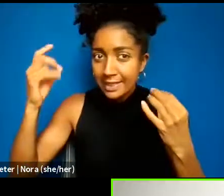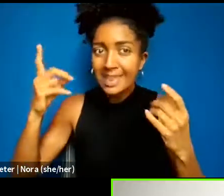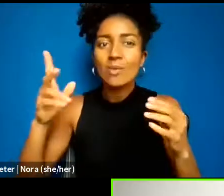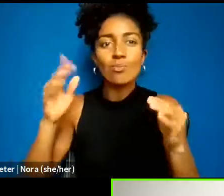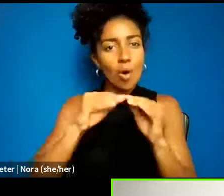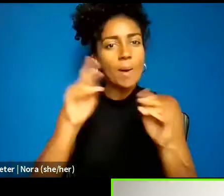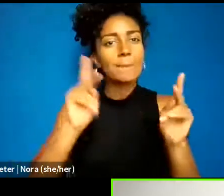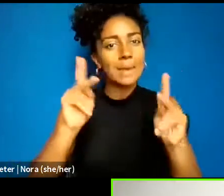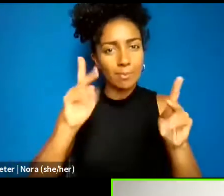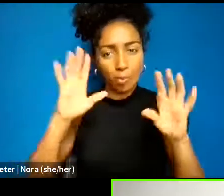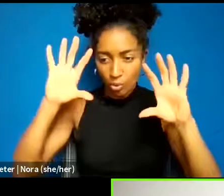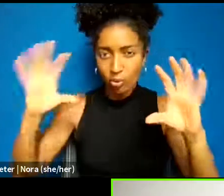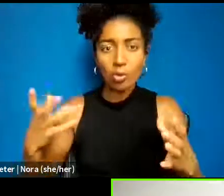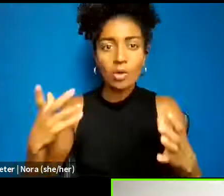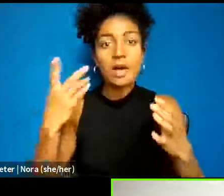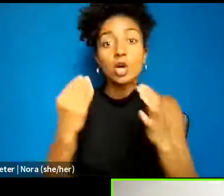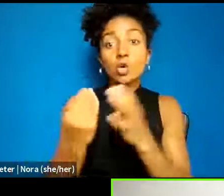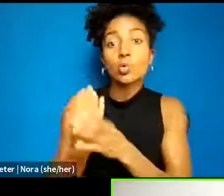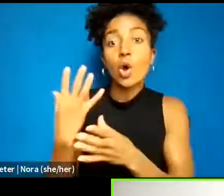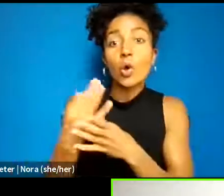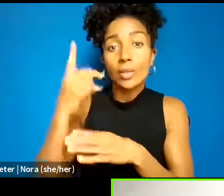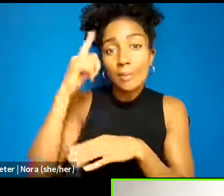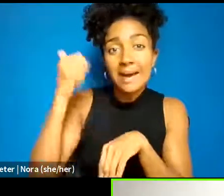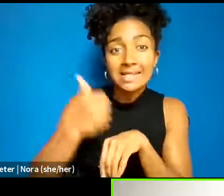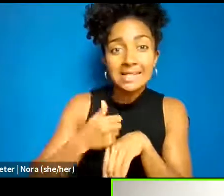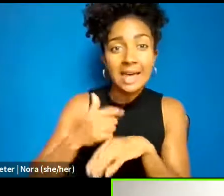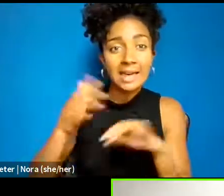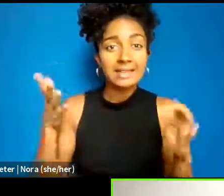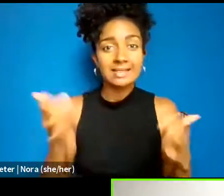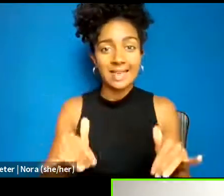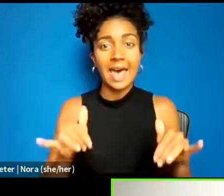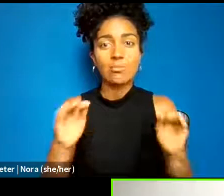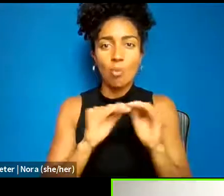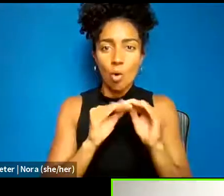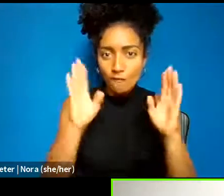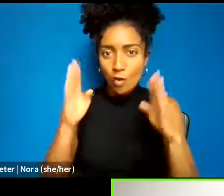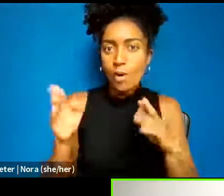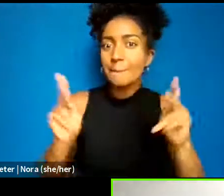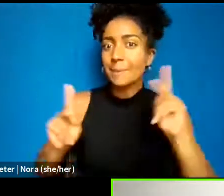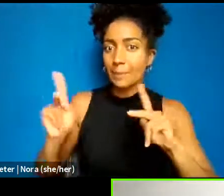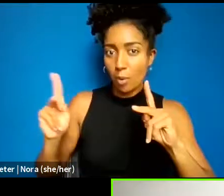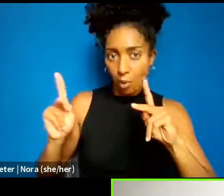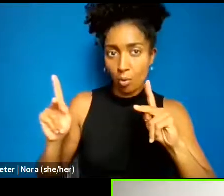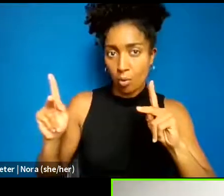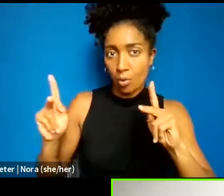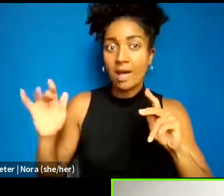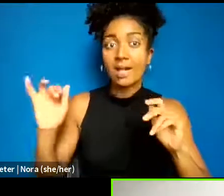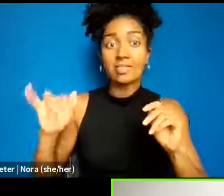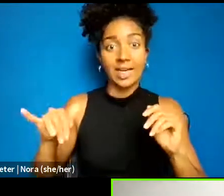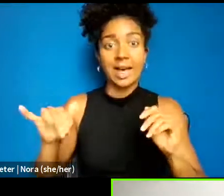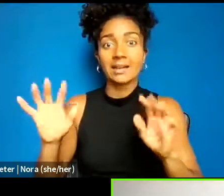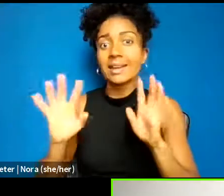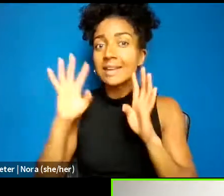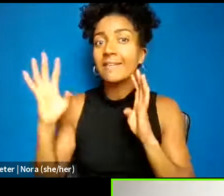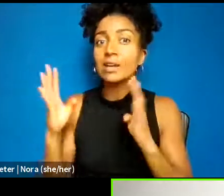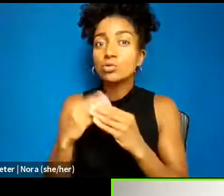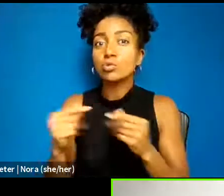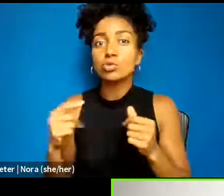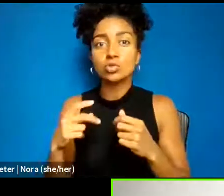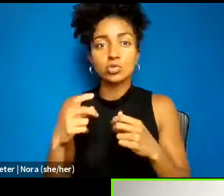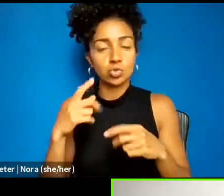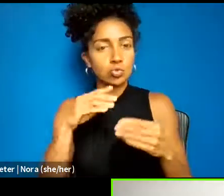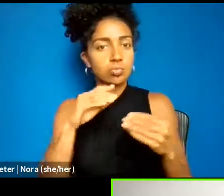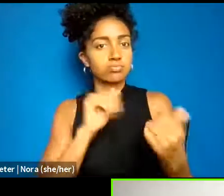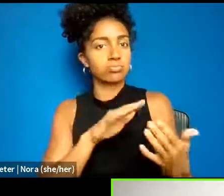problems that are very complex. So that lines up squarely with racism. And I think using those key